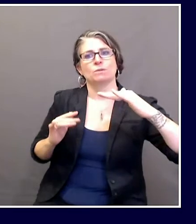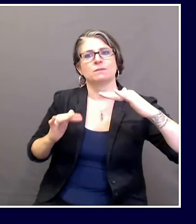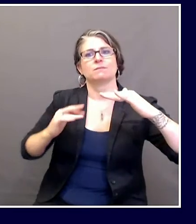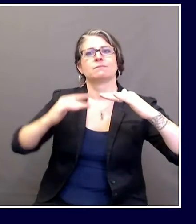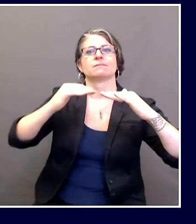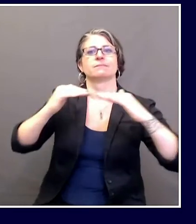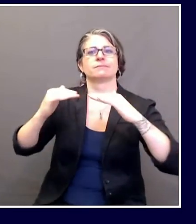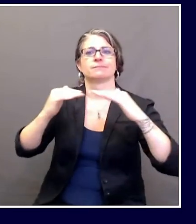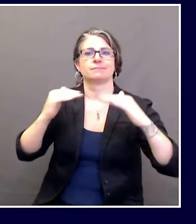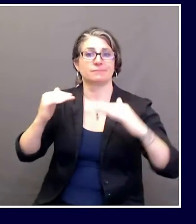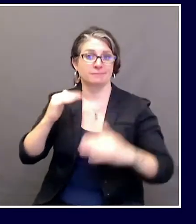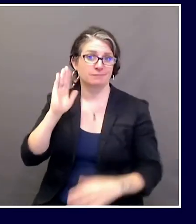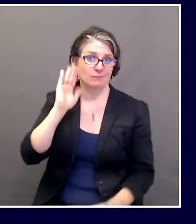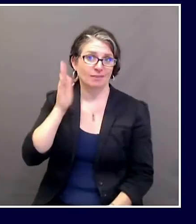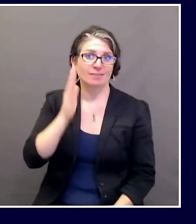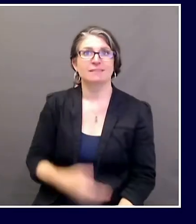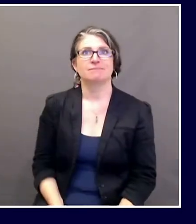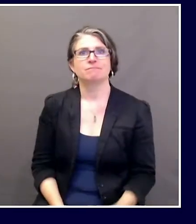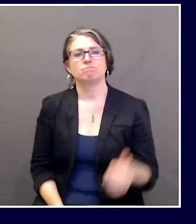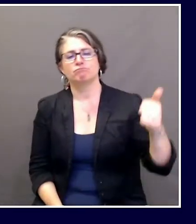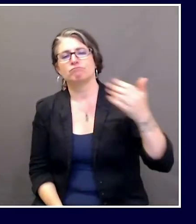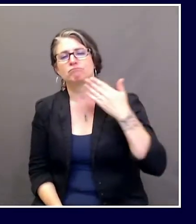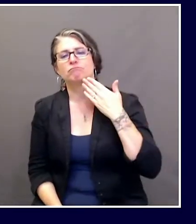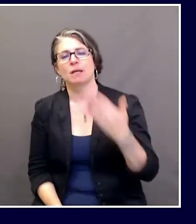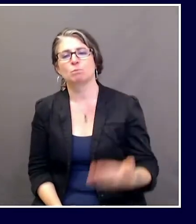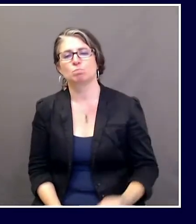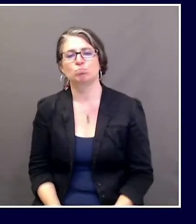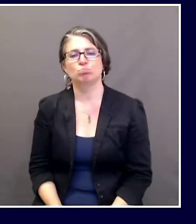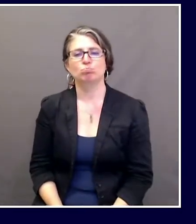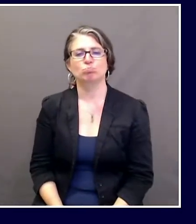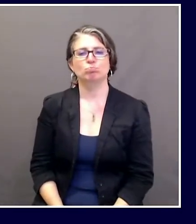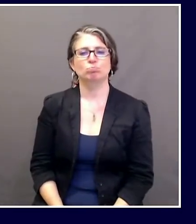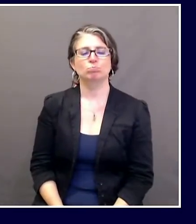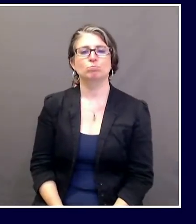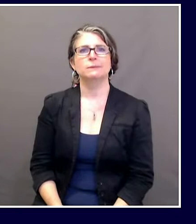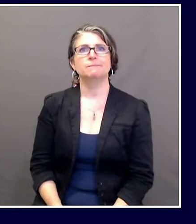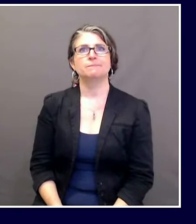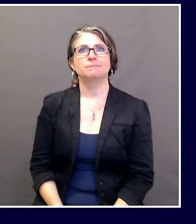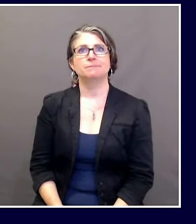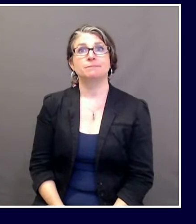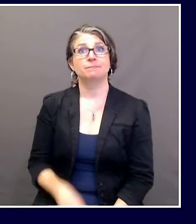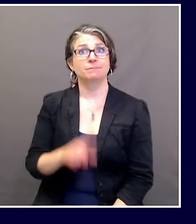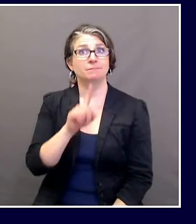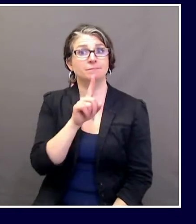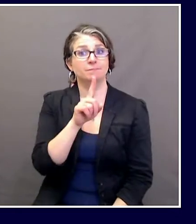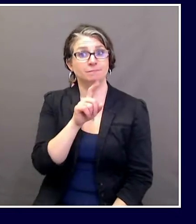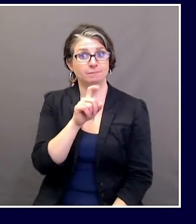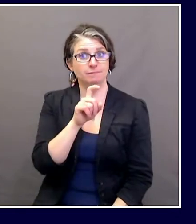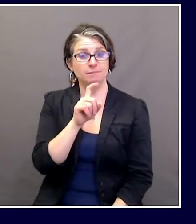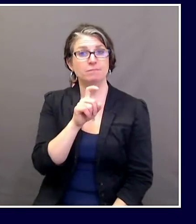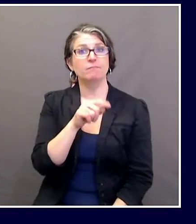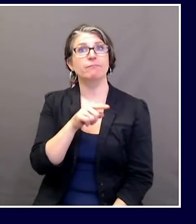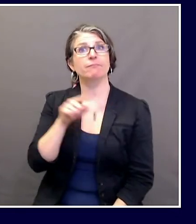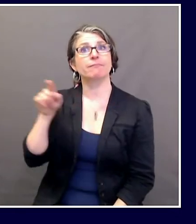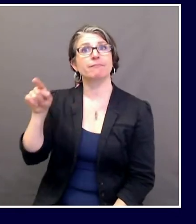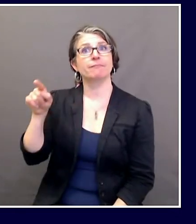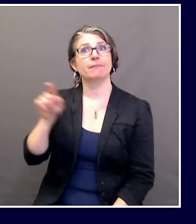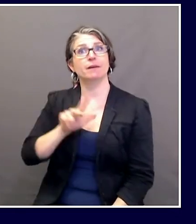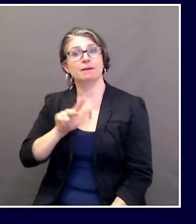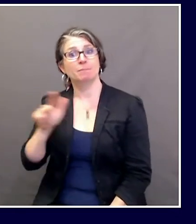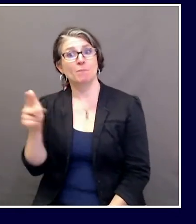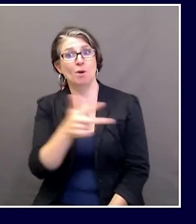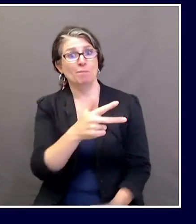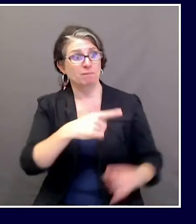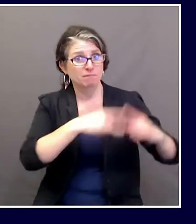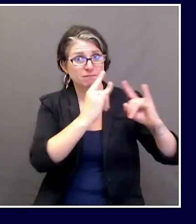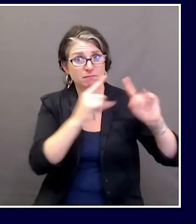Okay, good to know. And regarding the mobile unit, the mobile unit is in Calais today, and it's going to wrap up